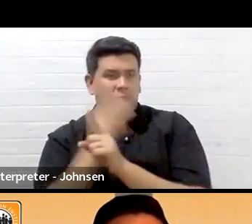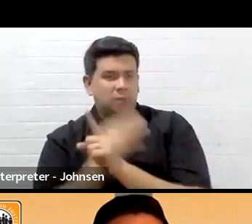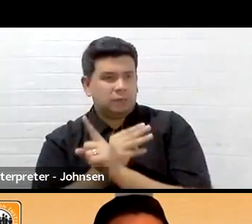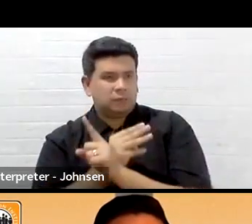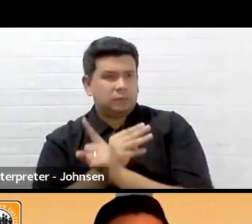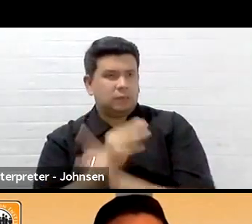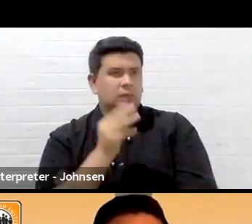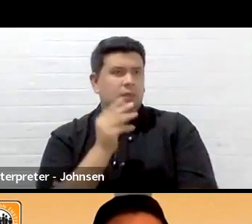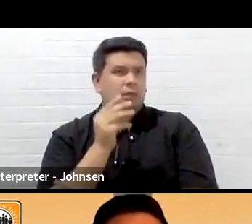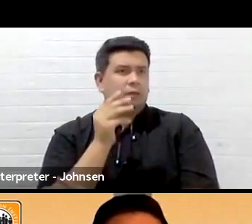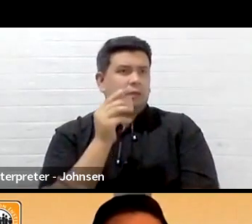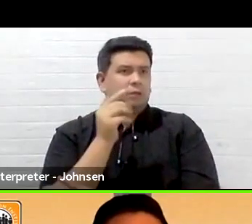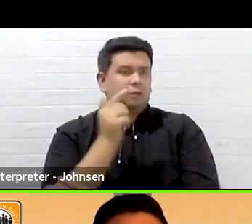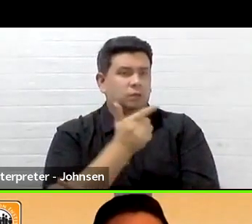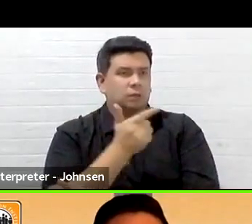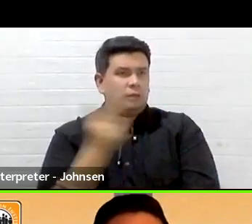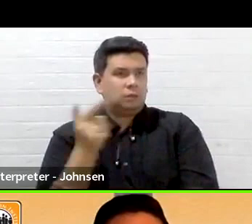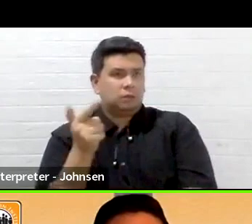2022?